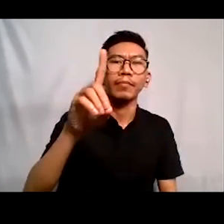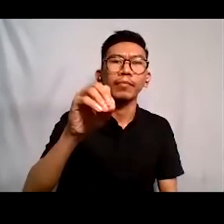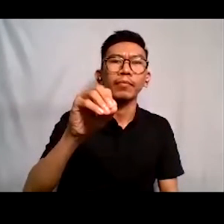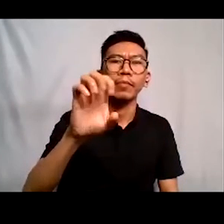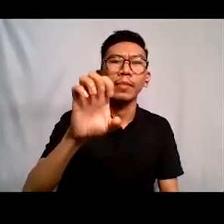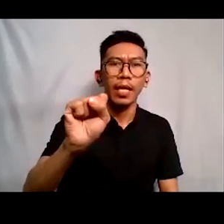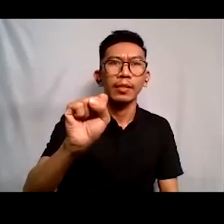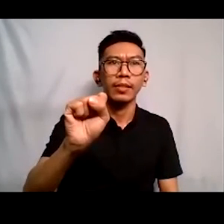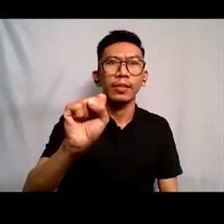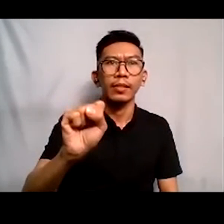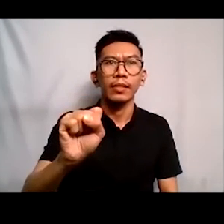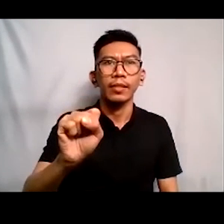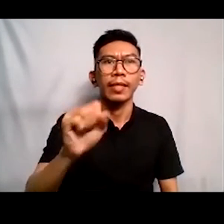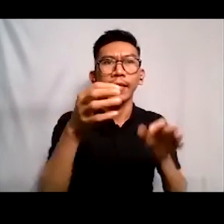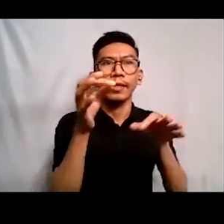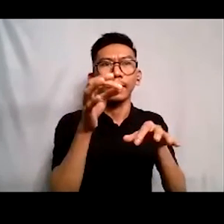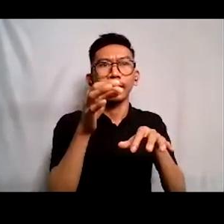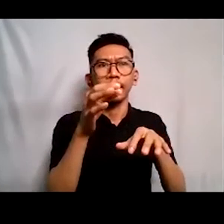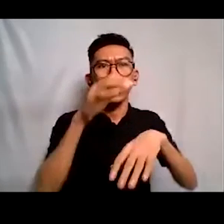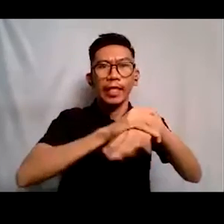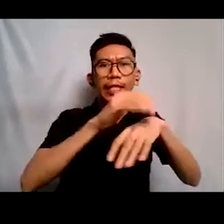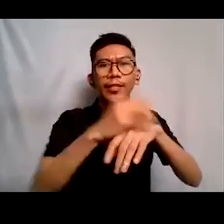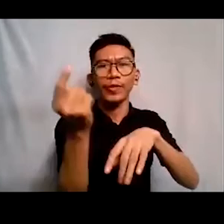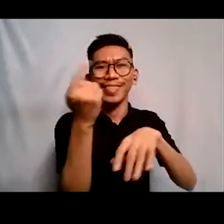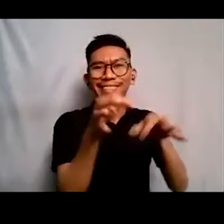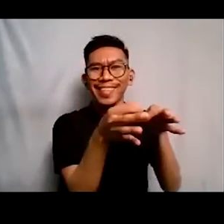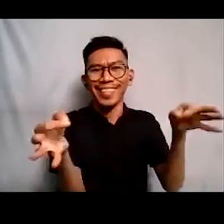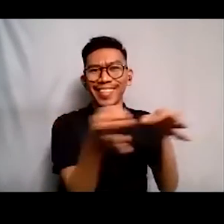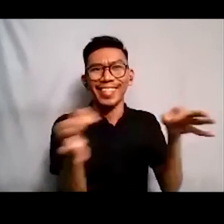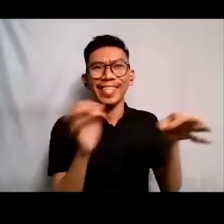That's just the English part, not the signing, not the signing.